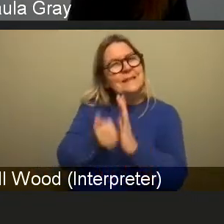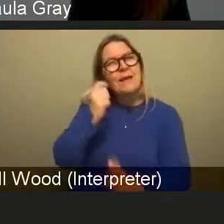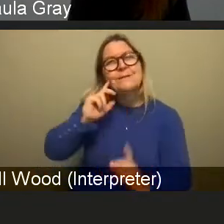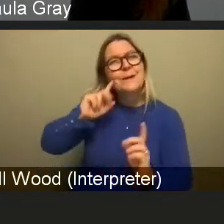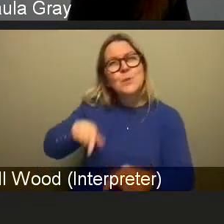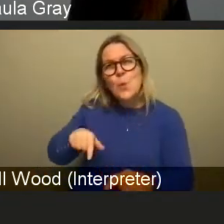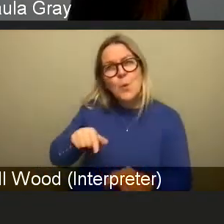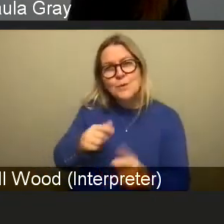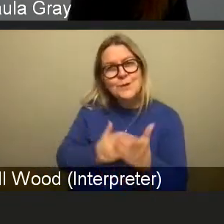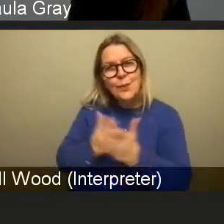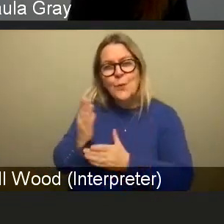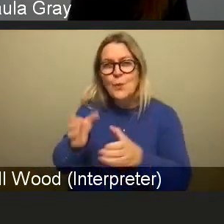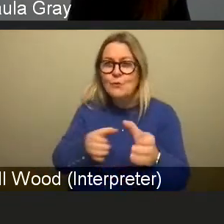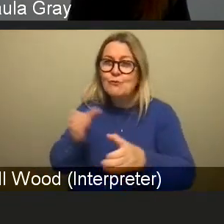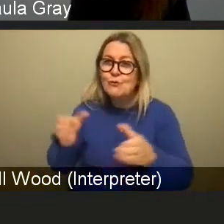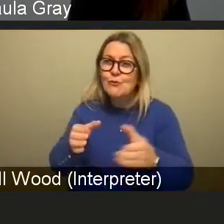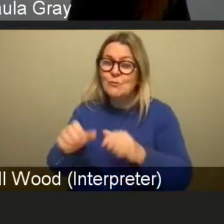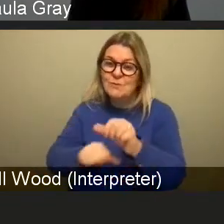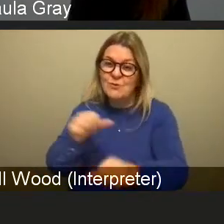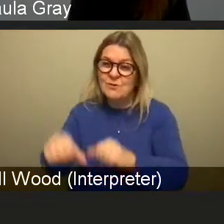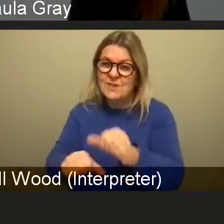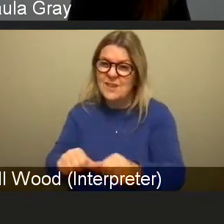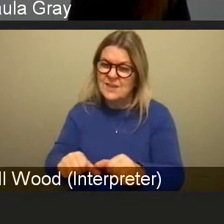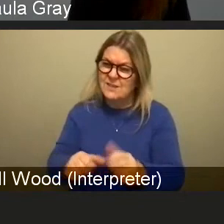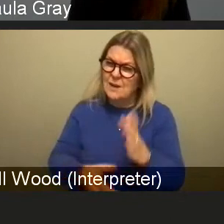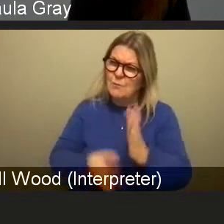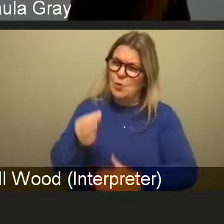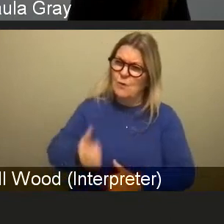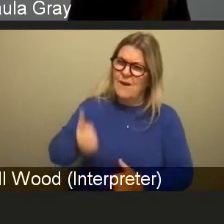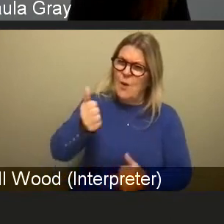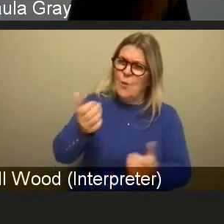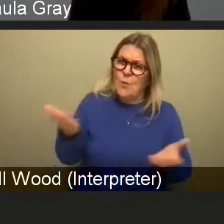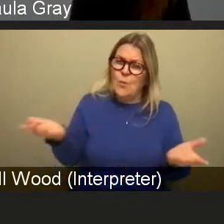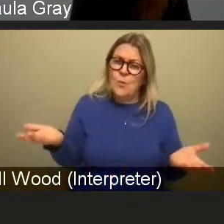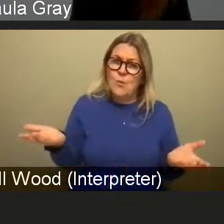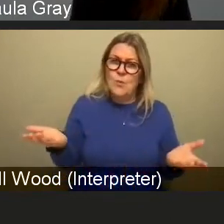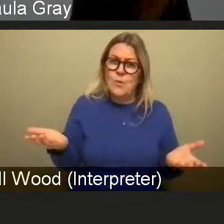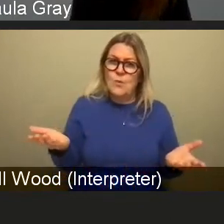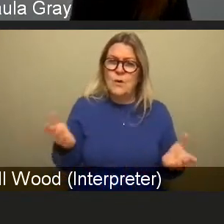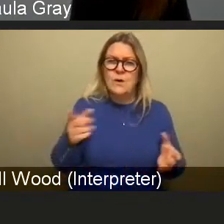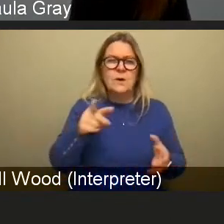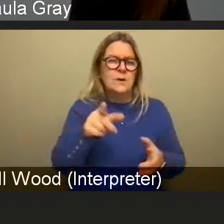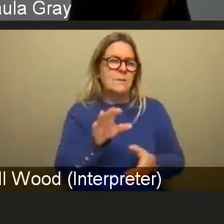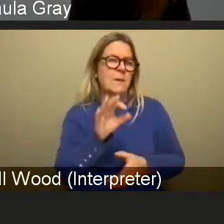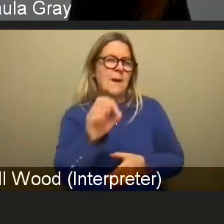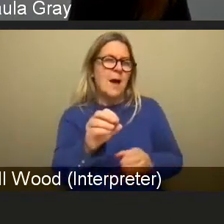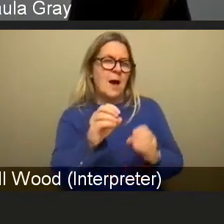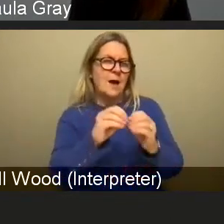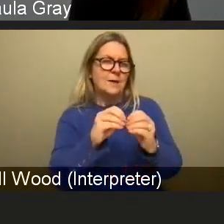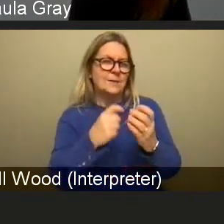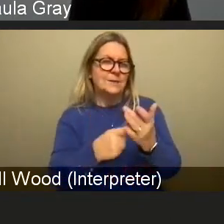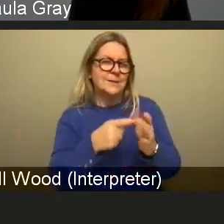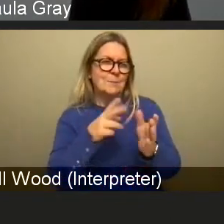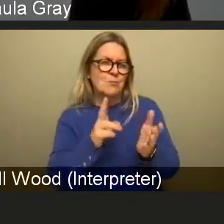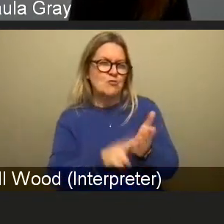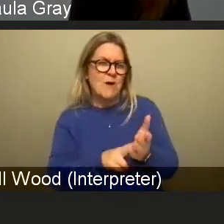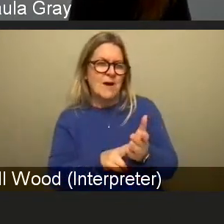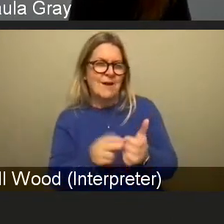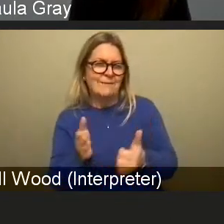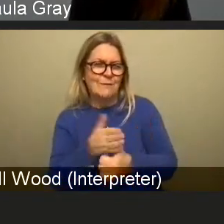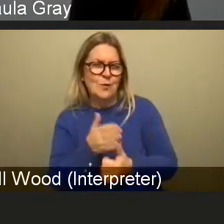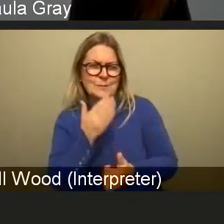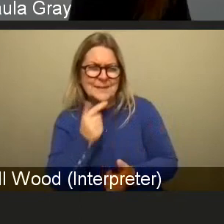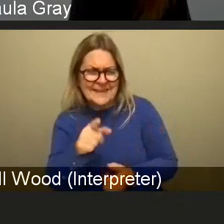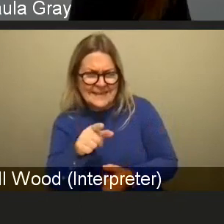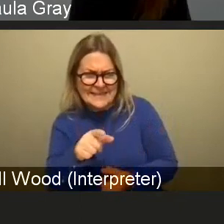How can we improve this? So Brian, I might pick on you again and come back to you first on this, if that's okay,